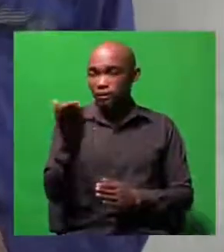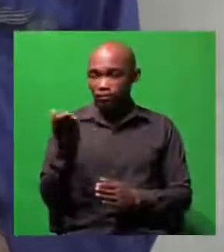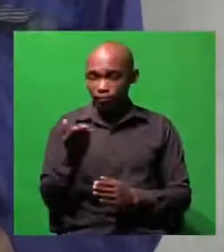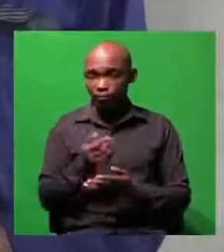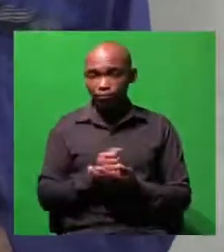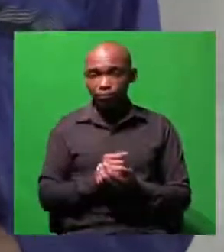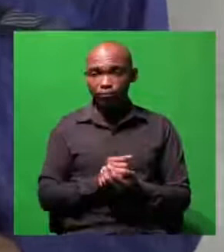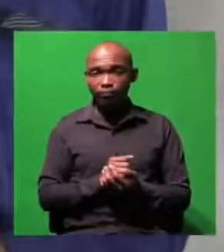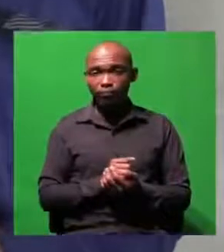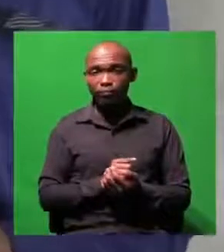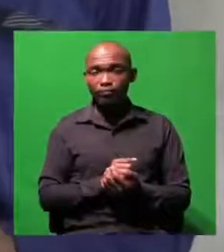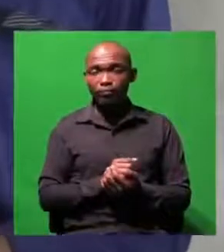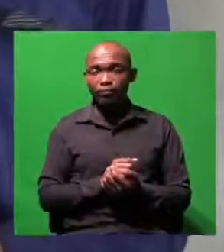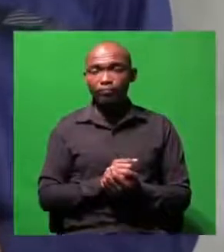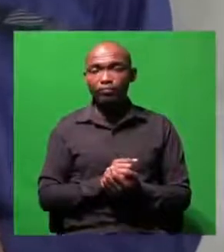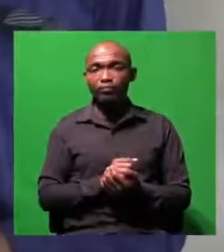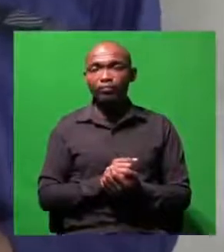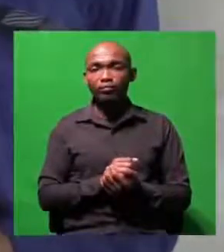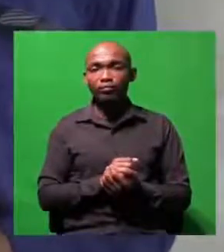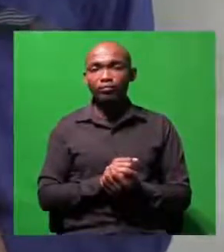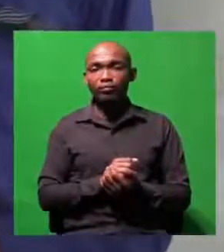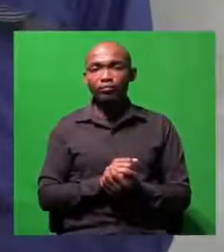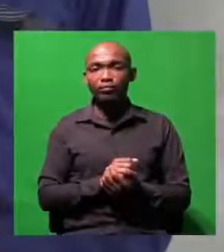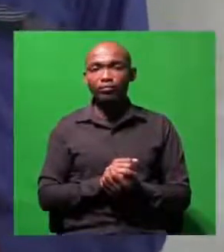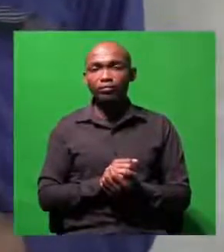can tell us, students?